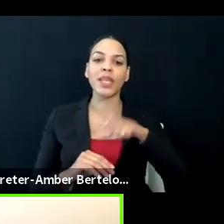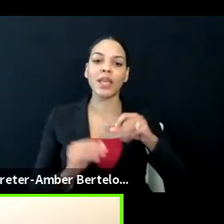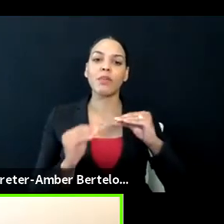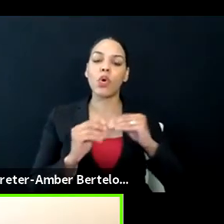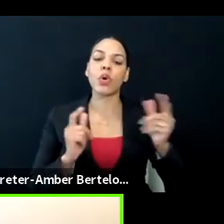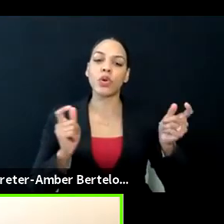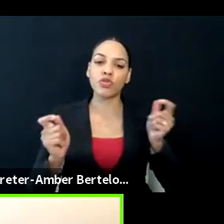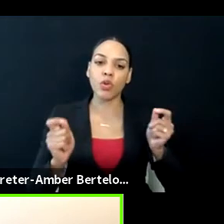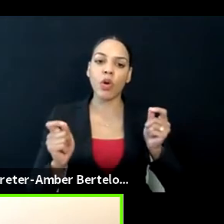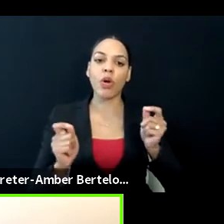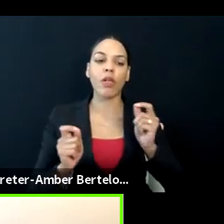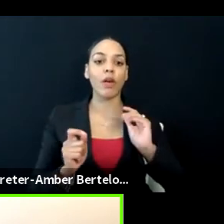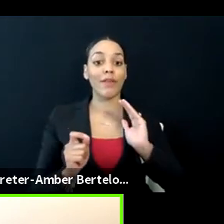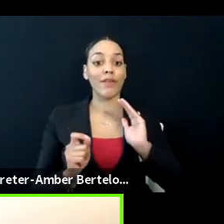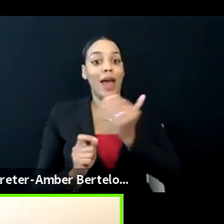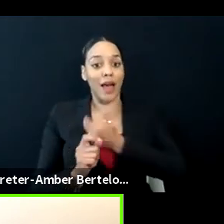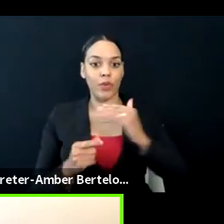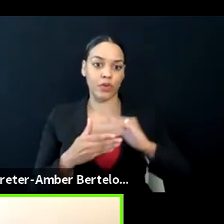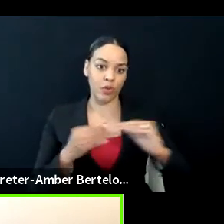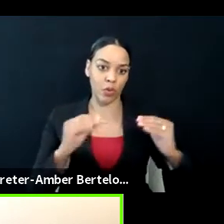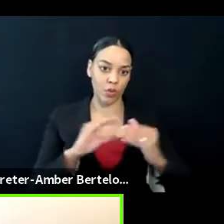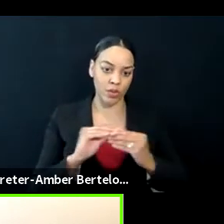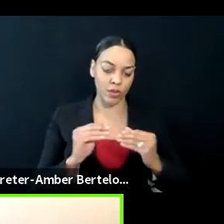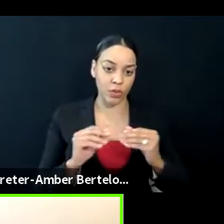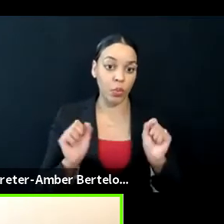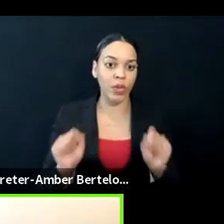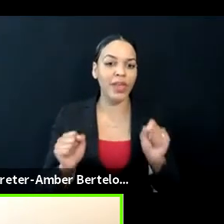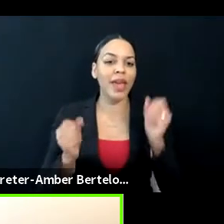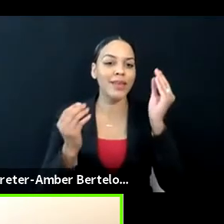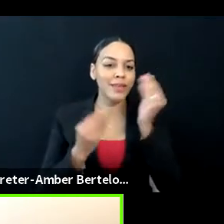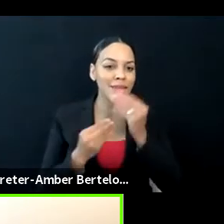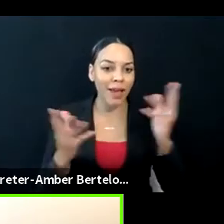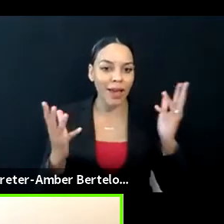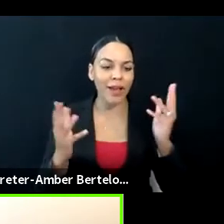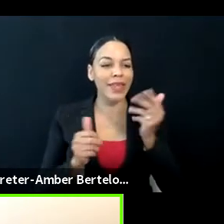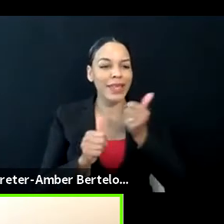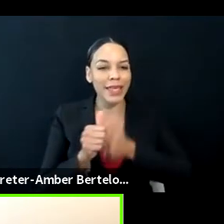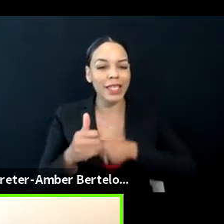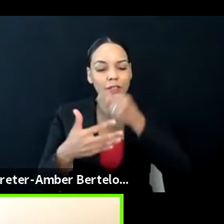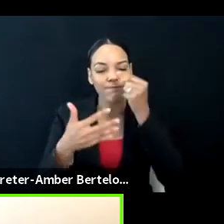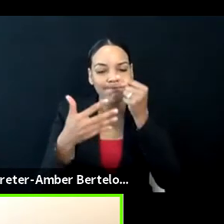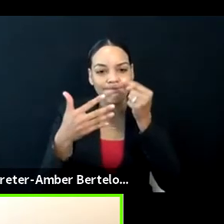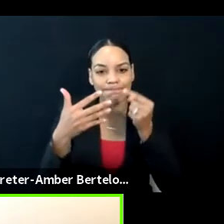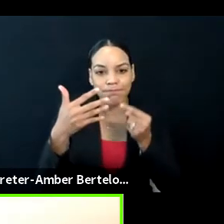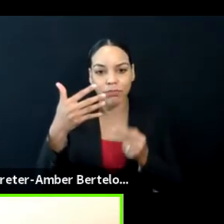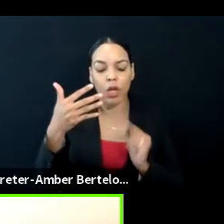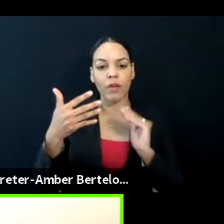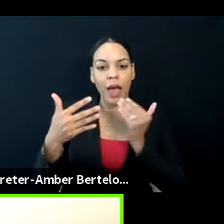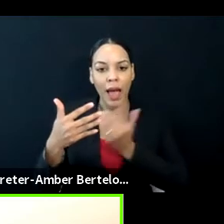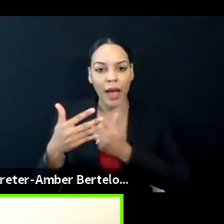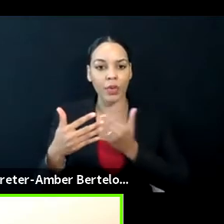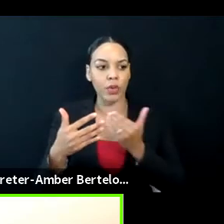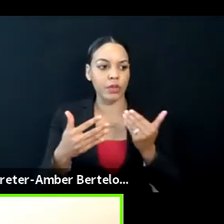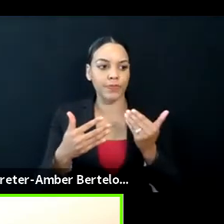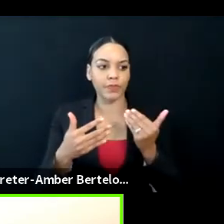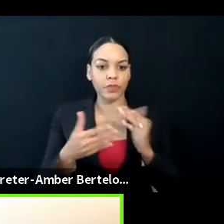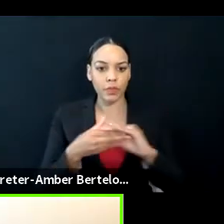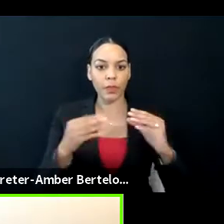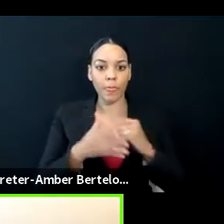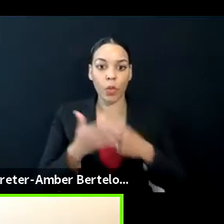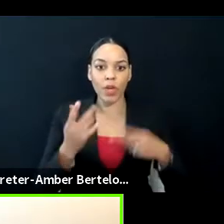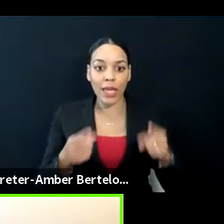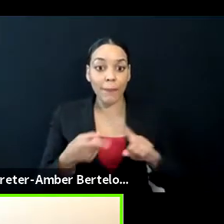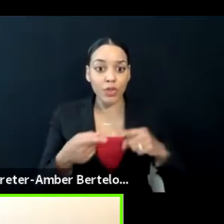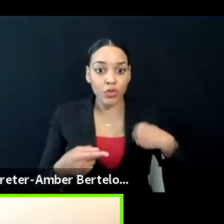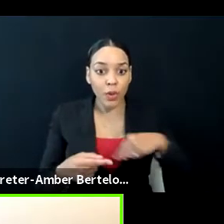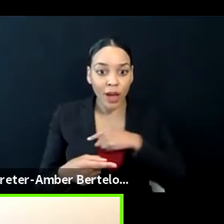our stories to be able to tell every aspect of what's happened to us and what we want to happen. And that's the